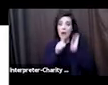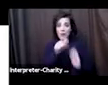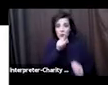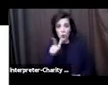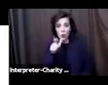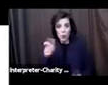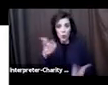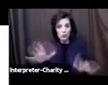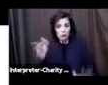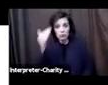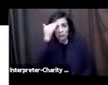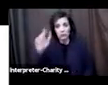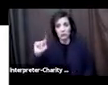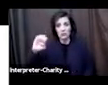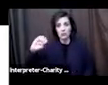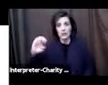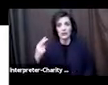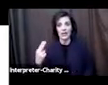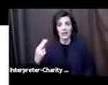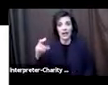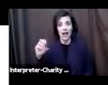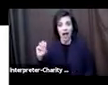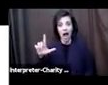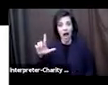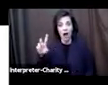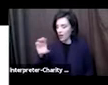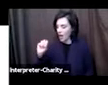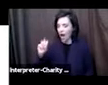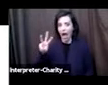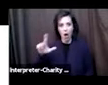of Tekl. It's quite possible that you've heard of PIAT,